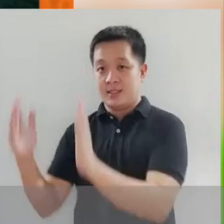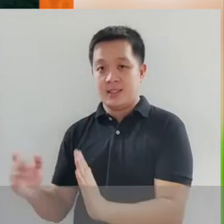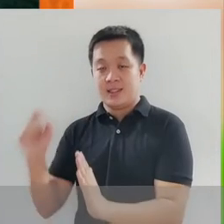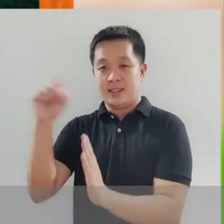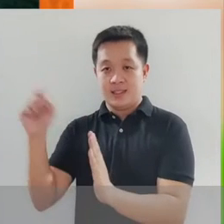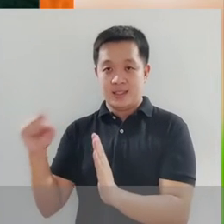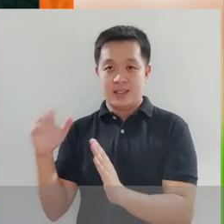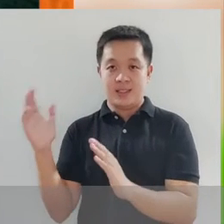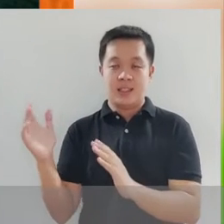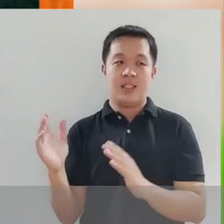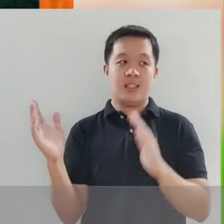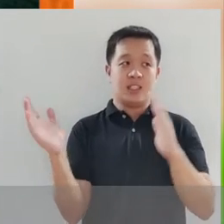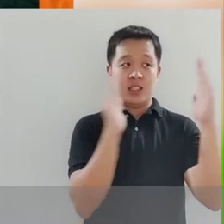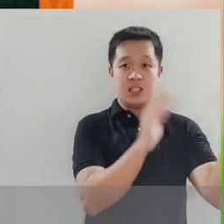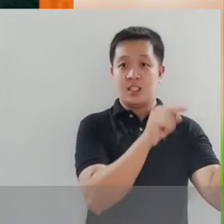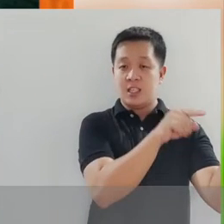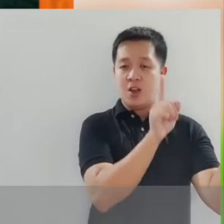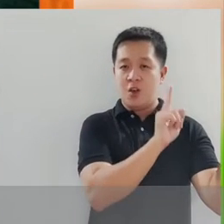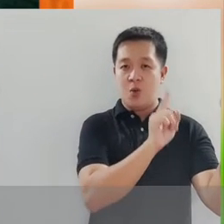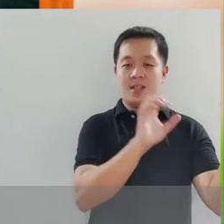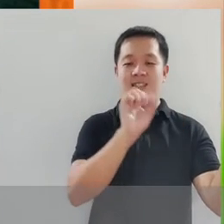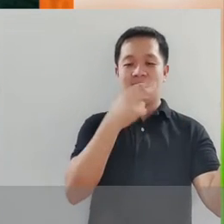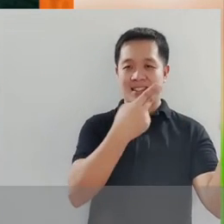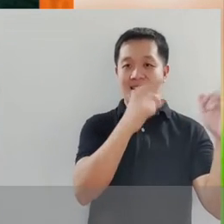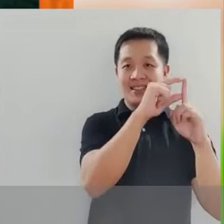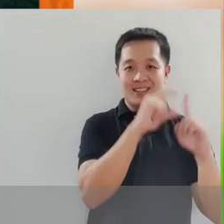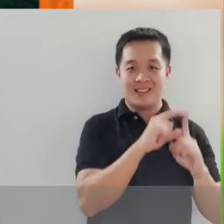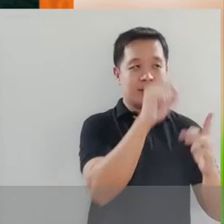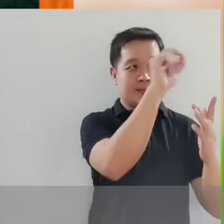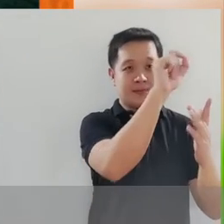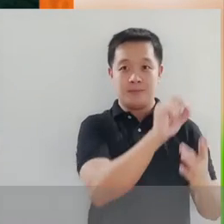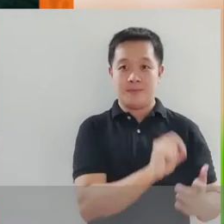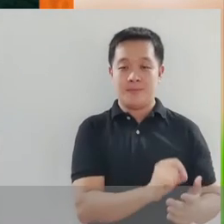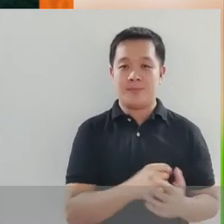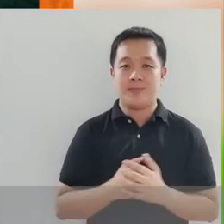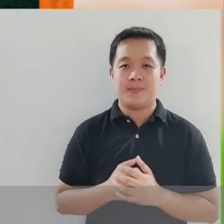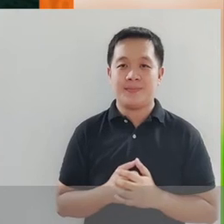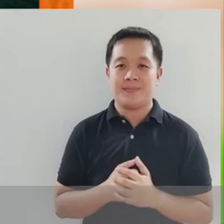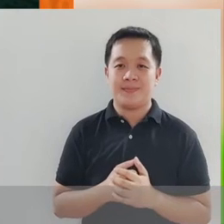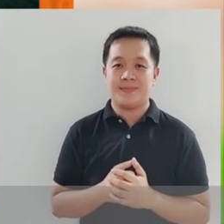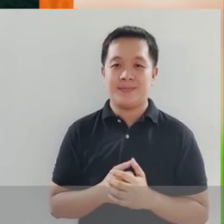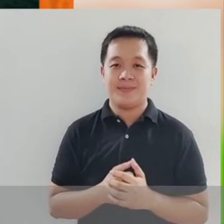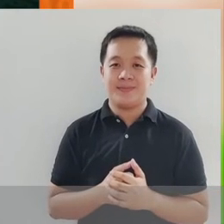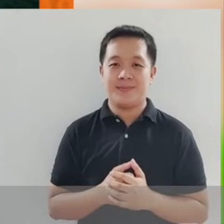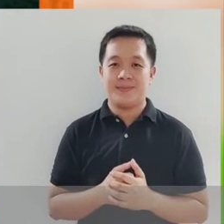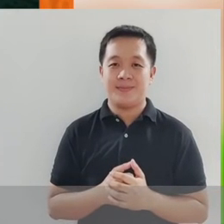first column and all the SH words in the second column.